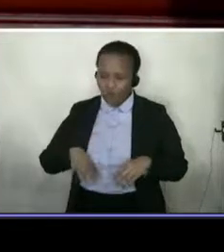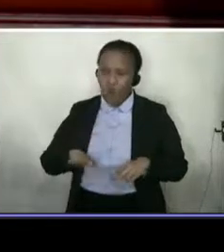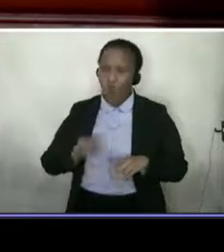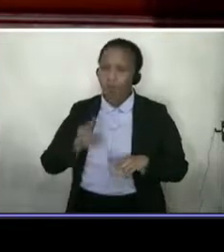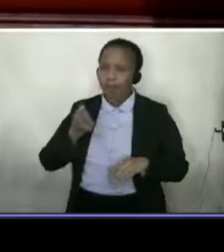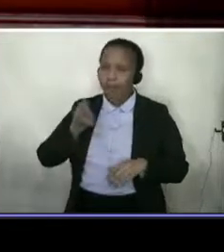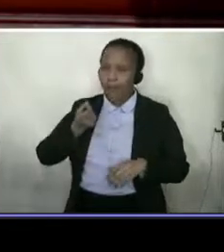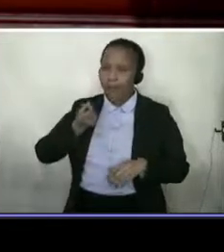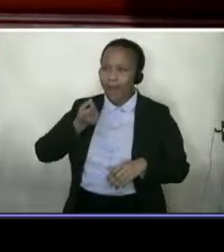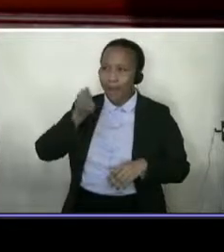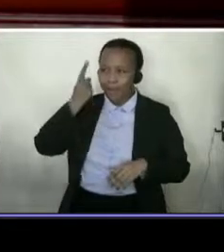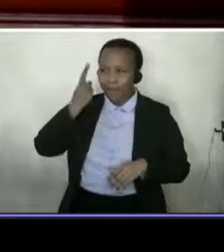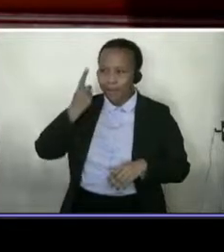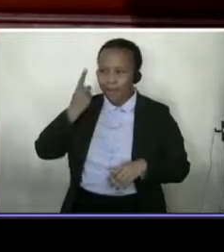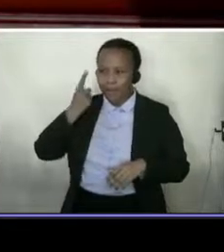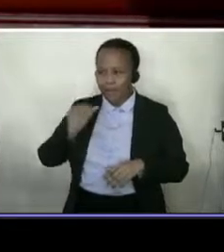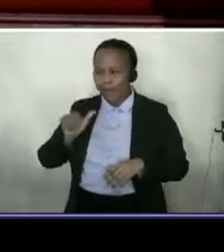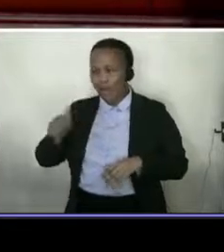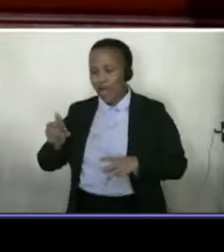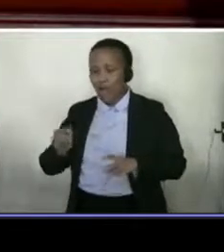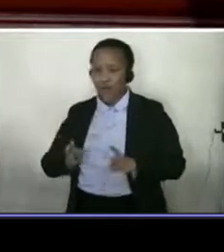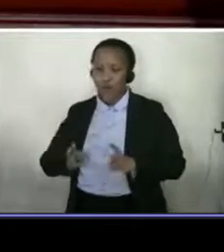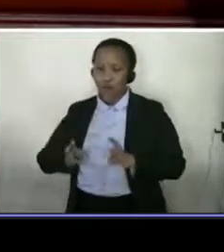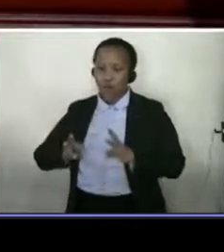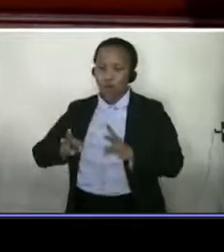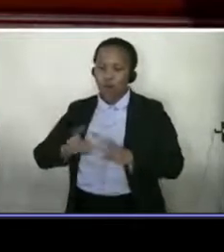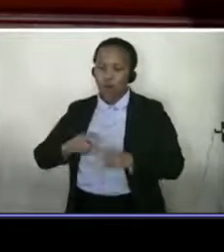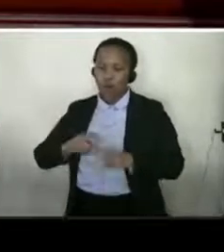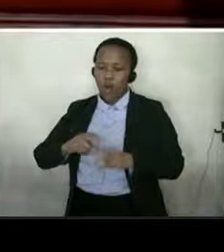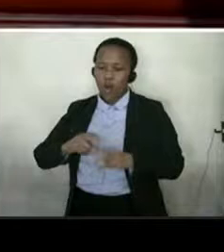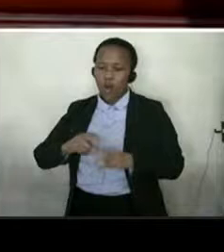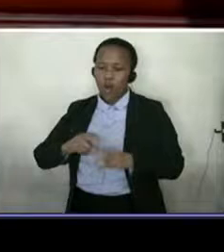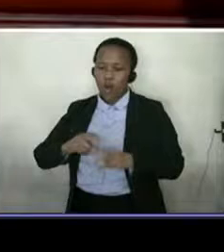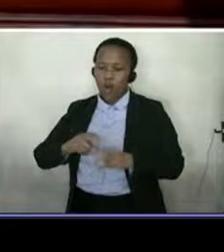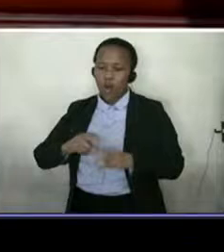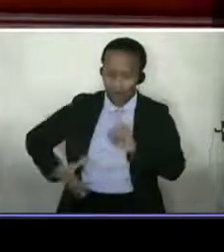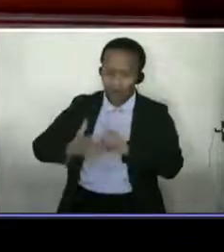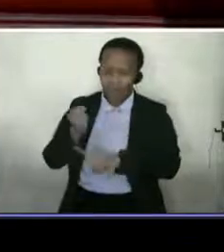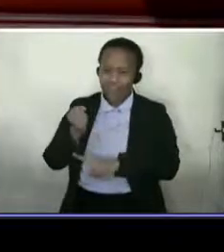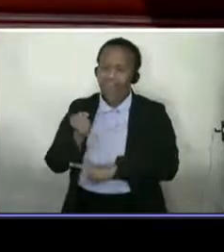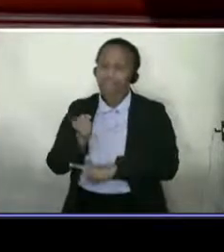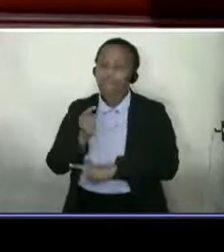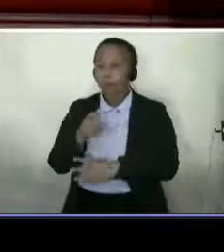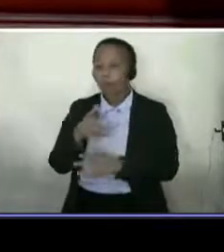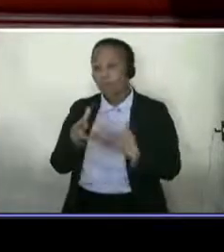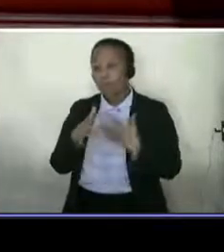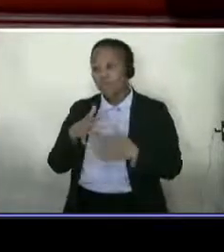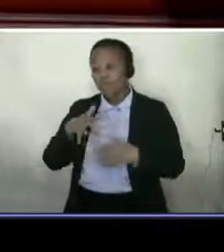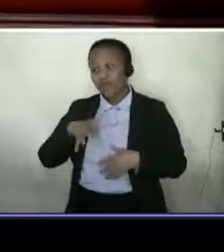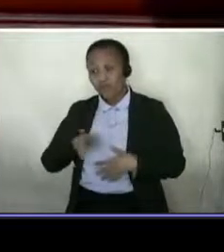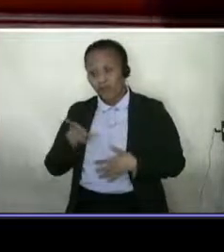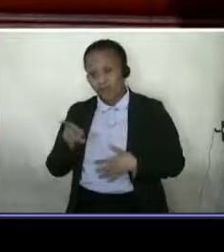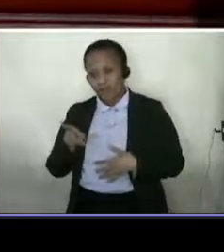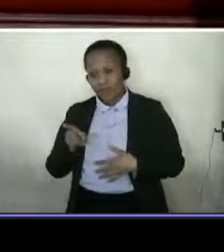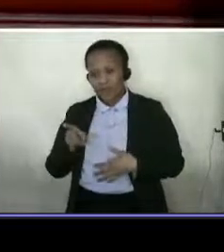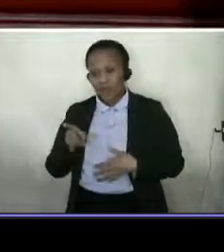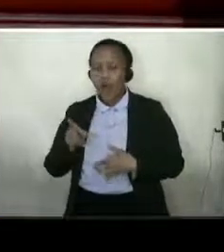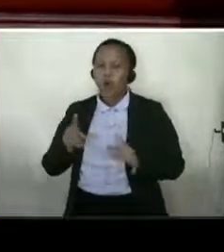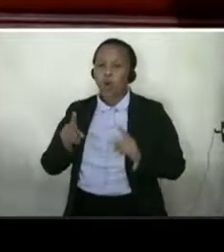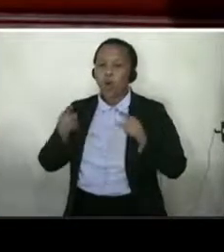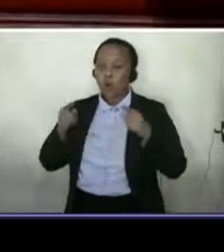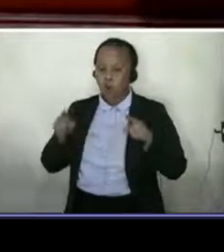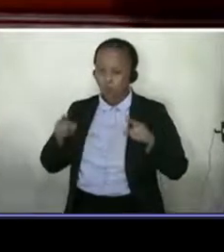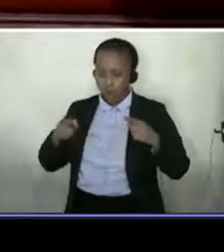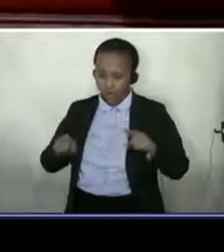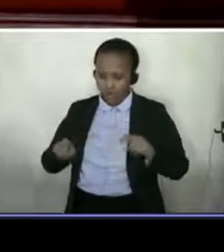misinterpreted it because you wanted to achieve what you want to achieve. The audits under review by